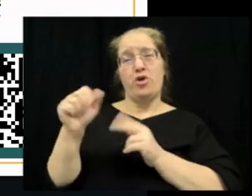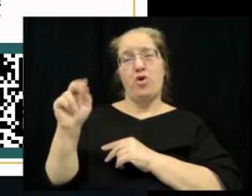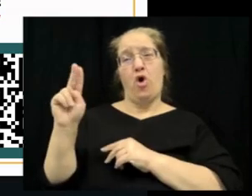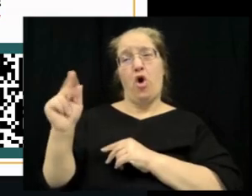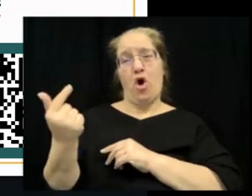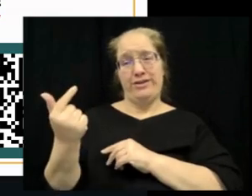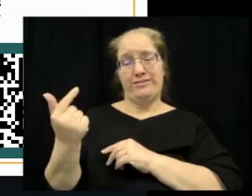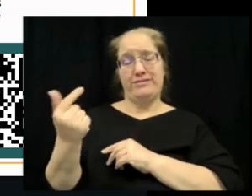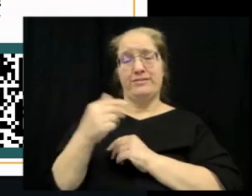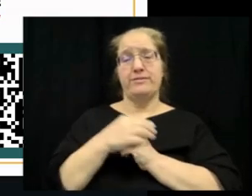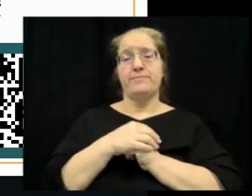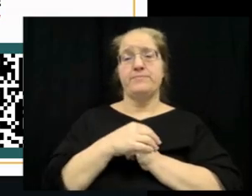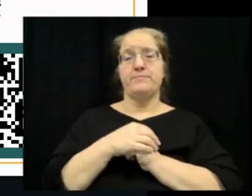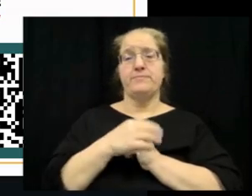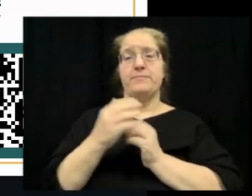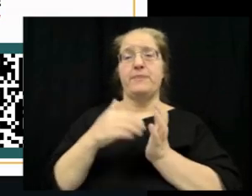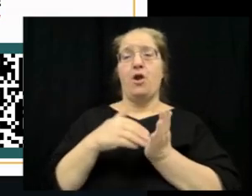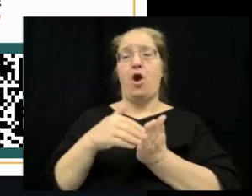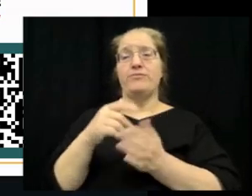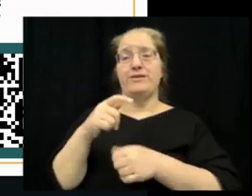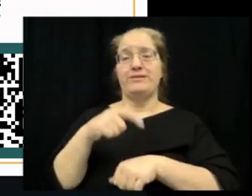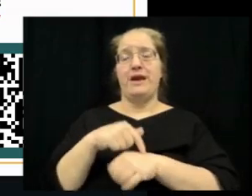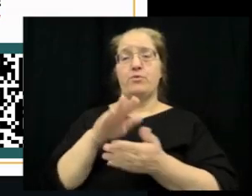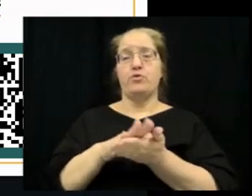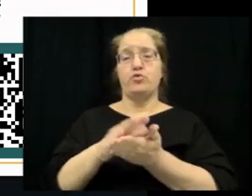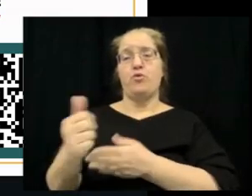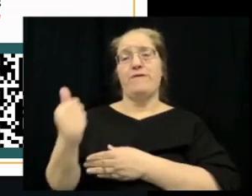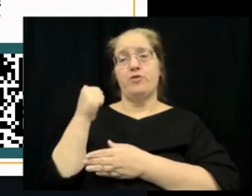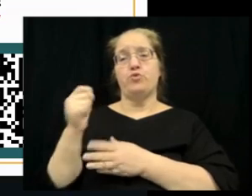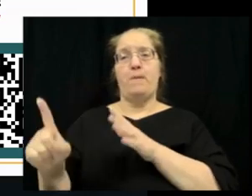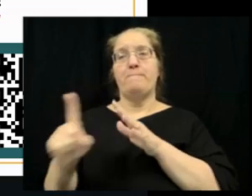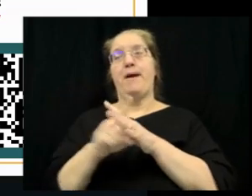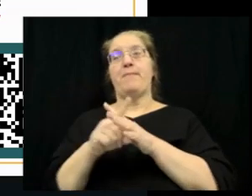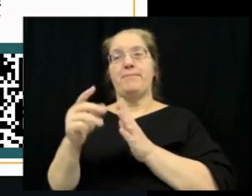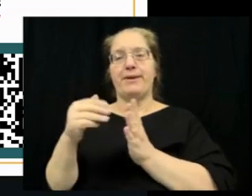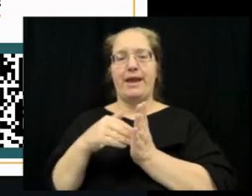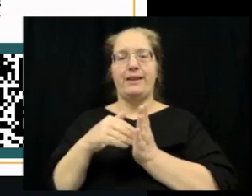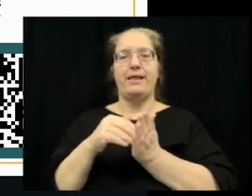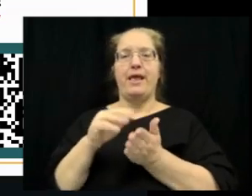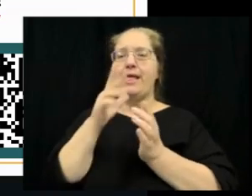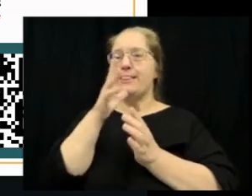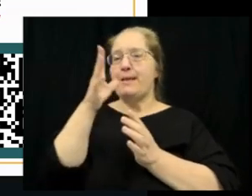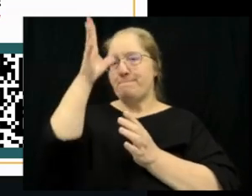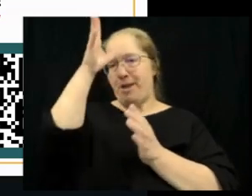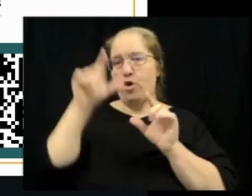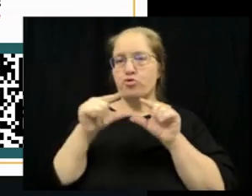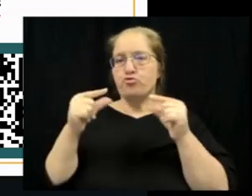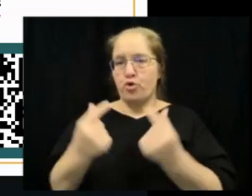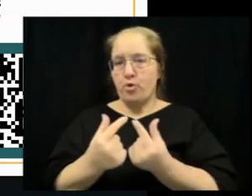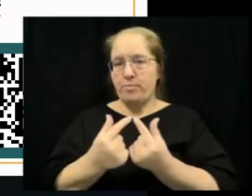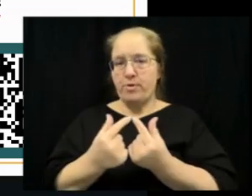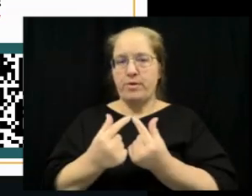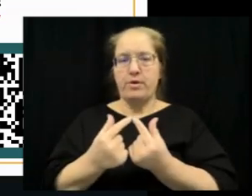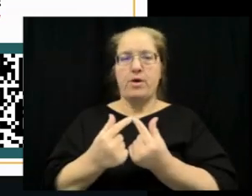it's often a time where school refusal will pop back up, and the parent cohort will provide